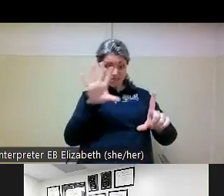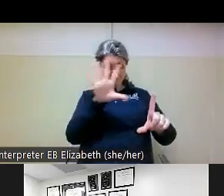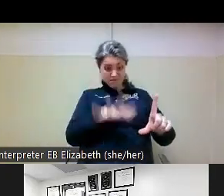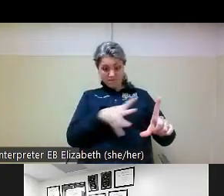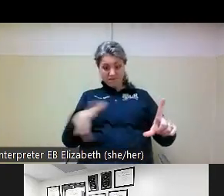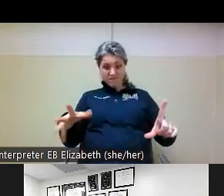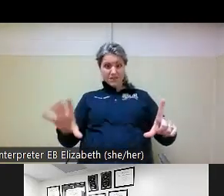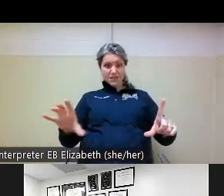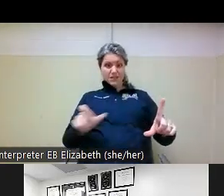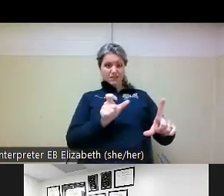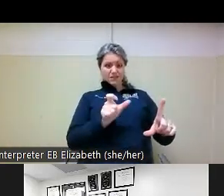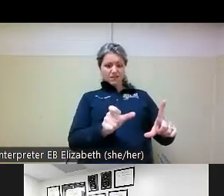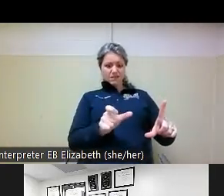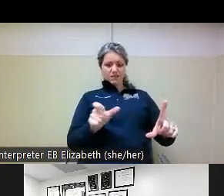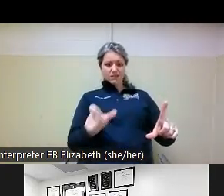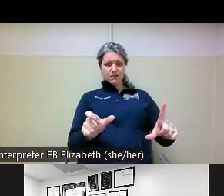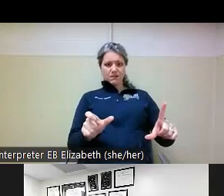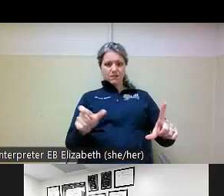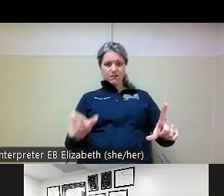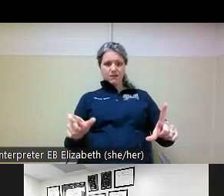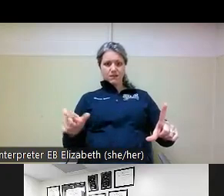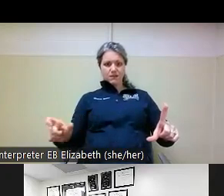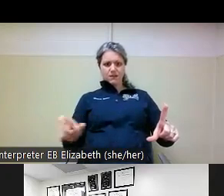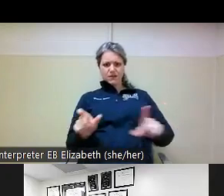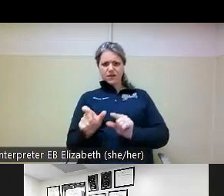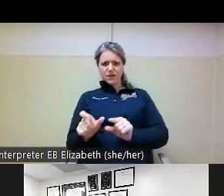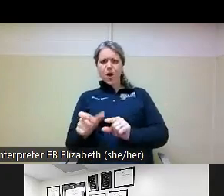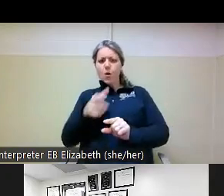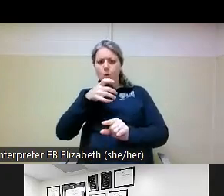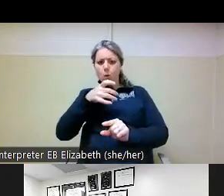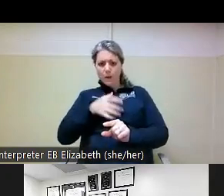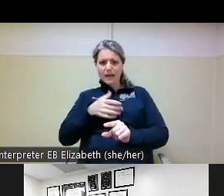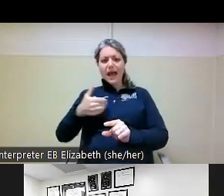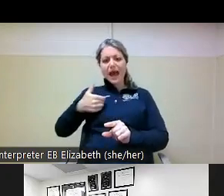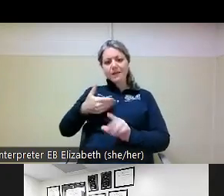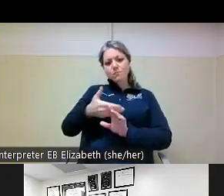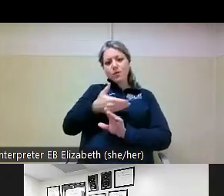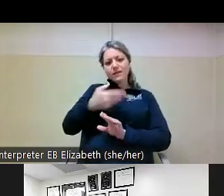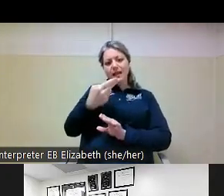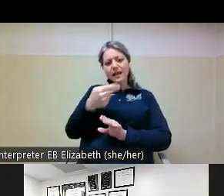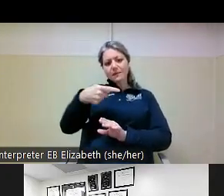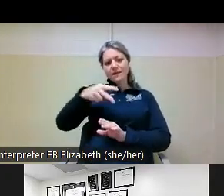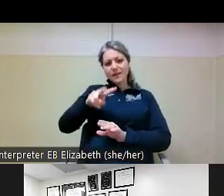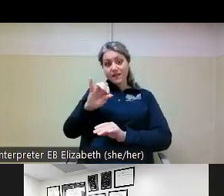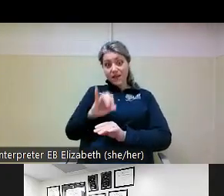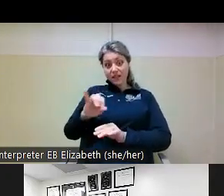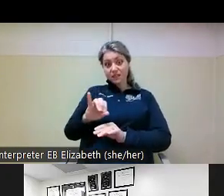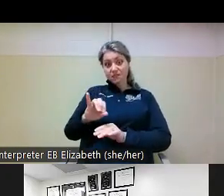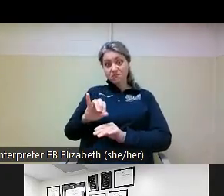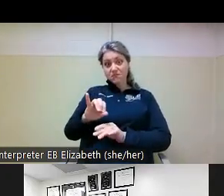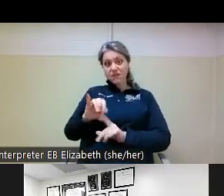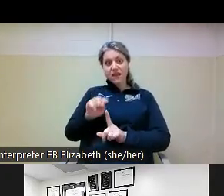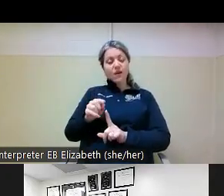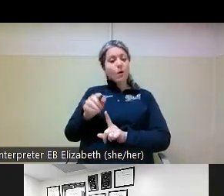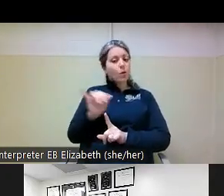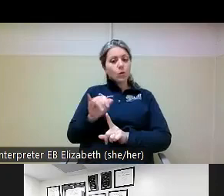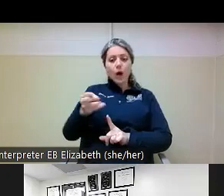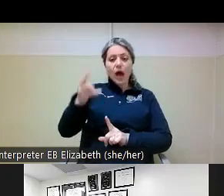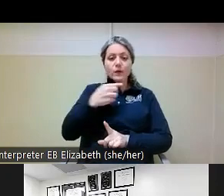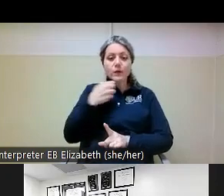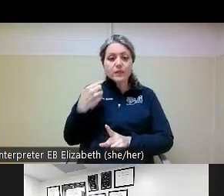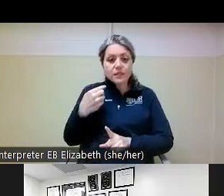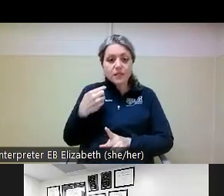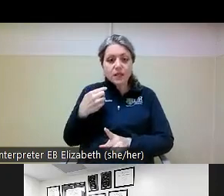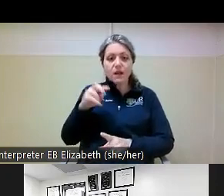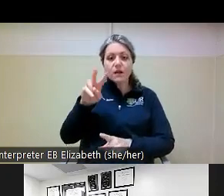also showing women who have had previous HPV infections, like we talked about, that are also high risk. So for example, women who